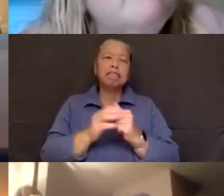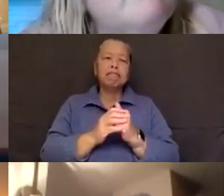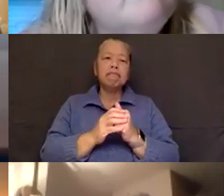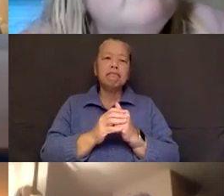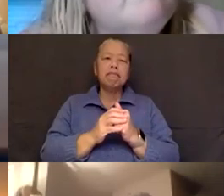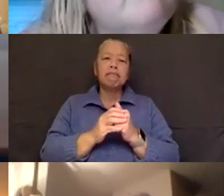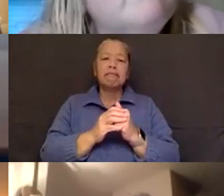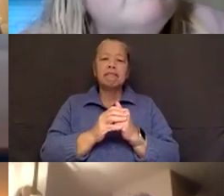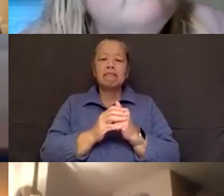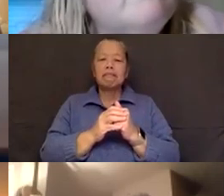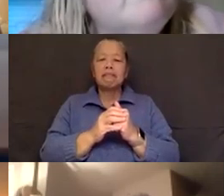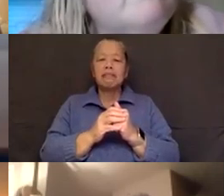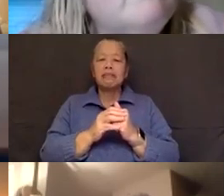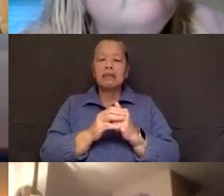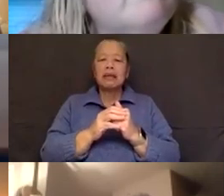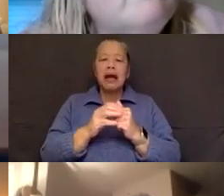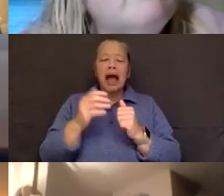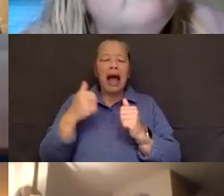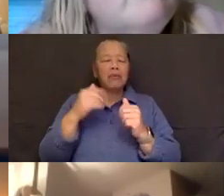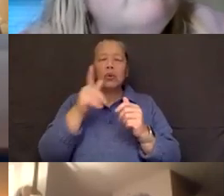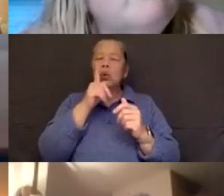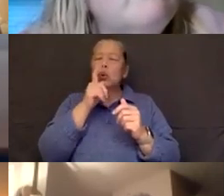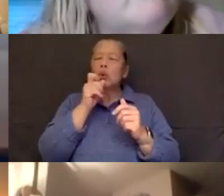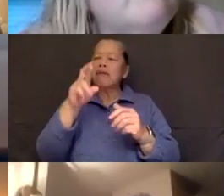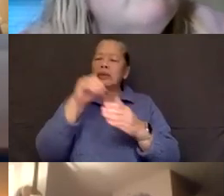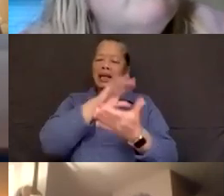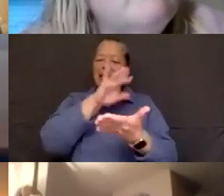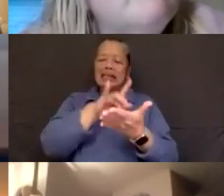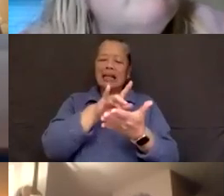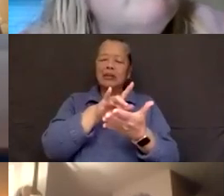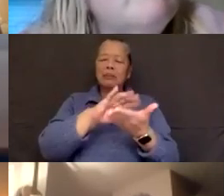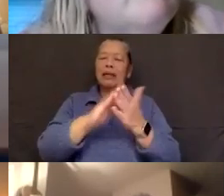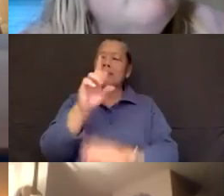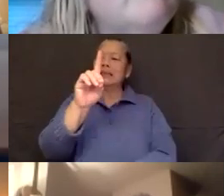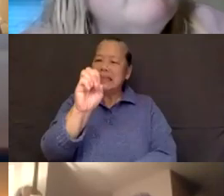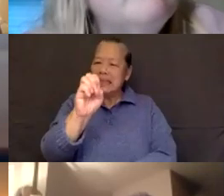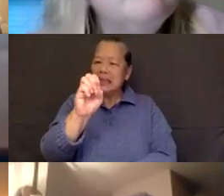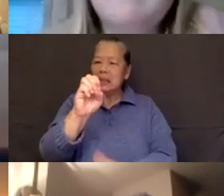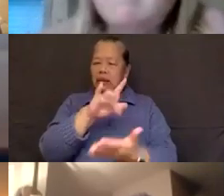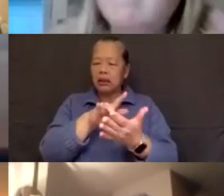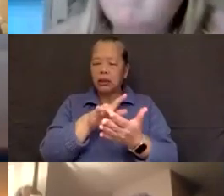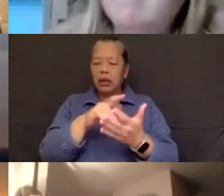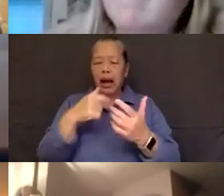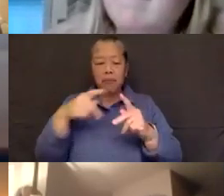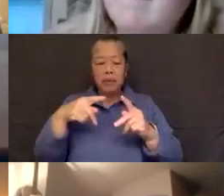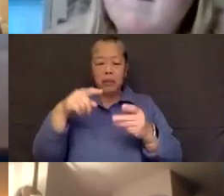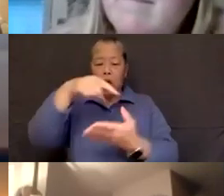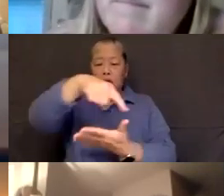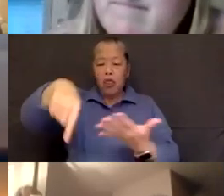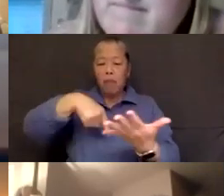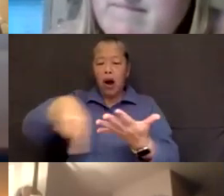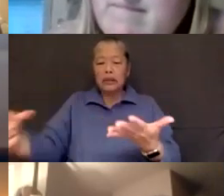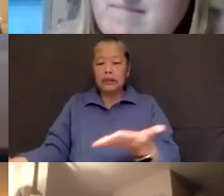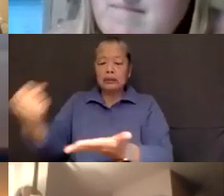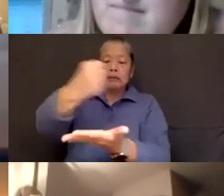decenter whoever is in the center and center those on the margins in ways that don't